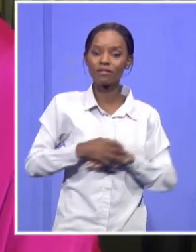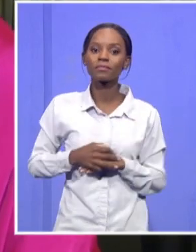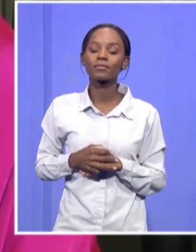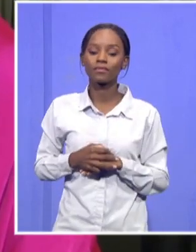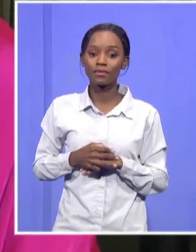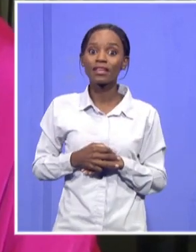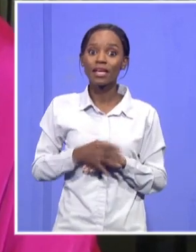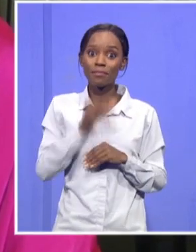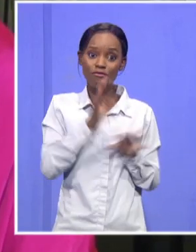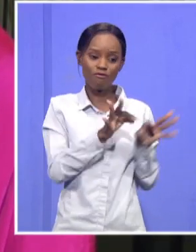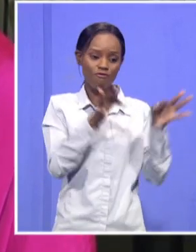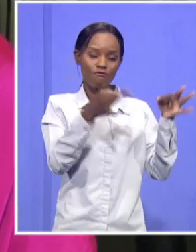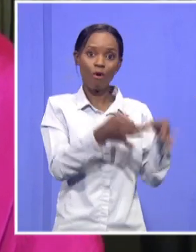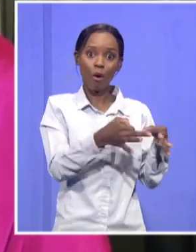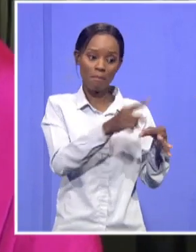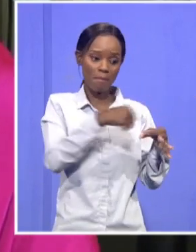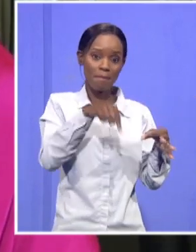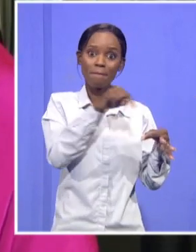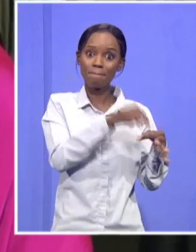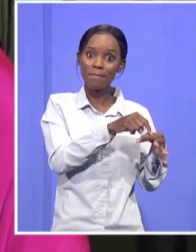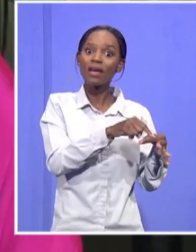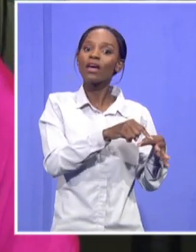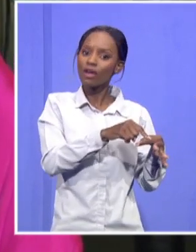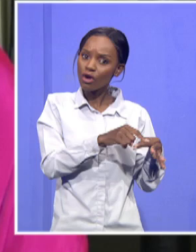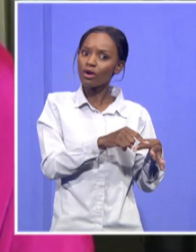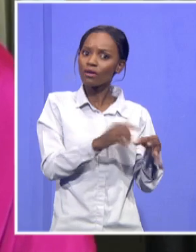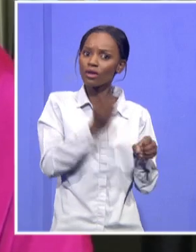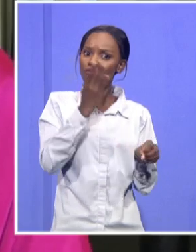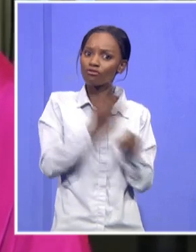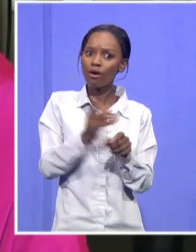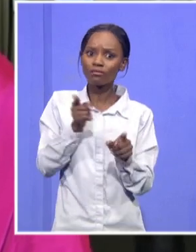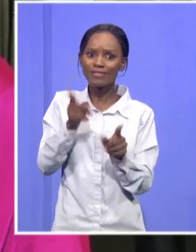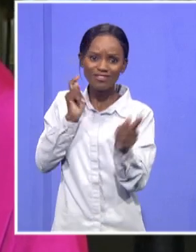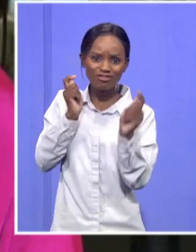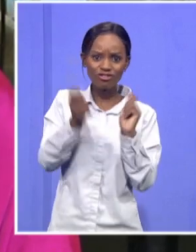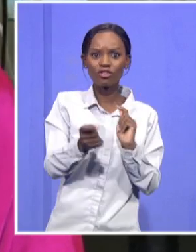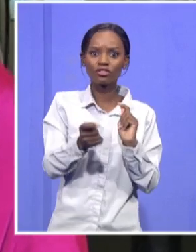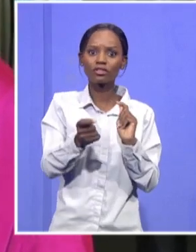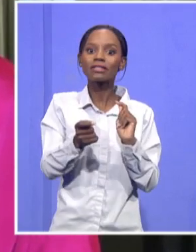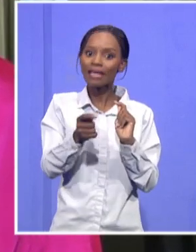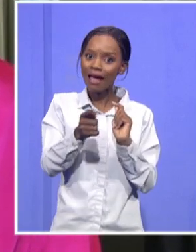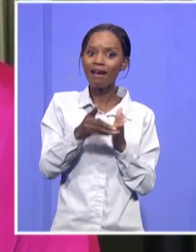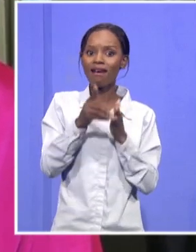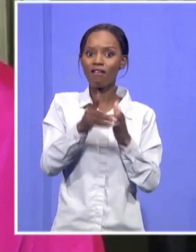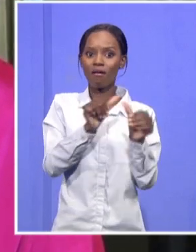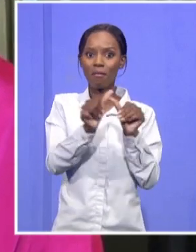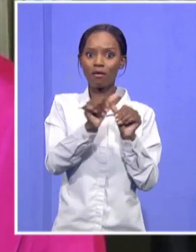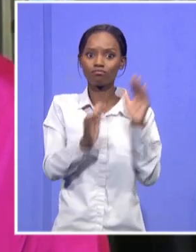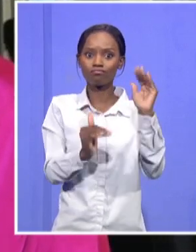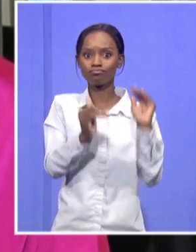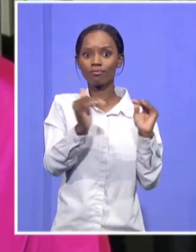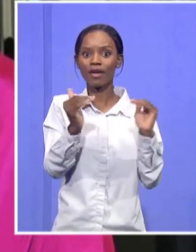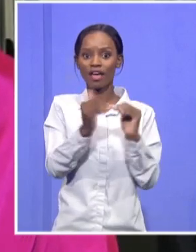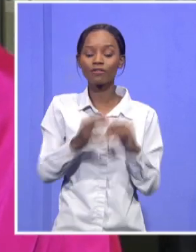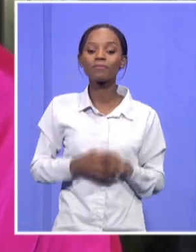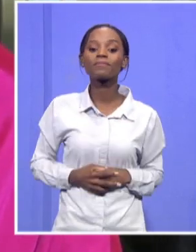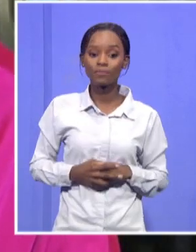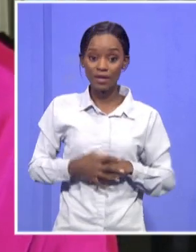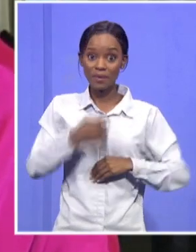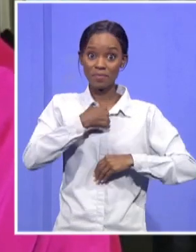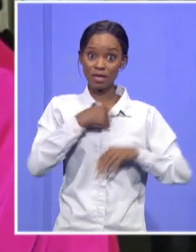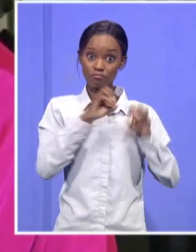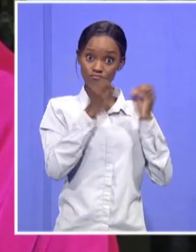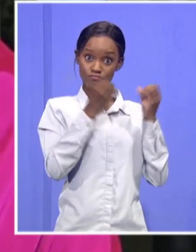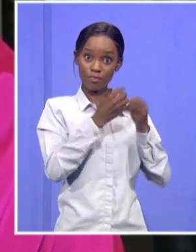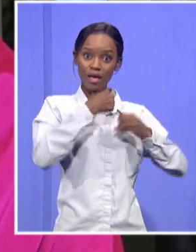this forum to ensure that we change path and that we deliver better. In UNESCO, for example, I am in charge of the ethics